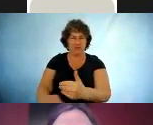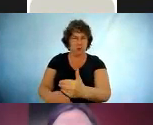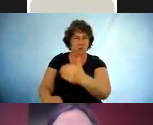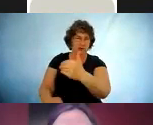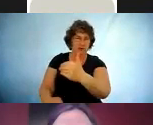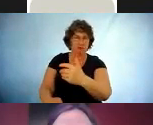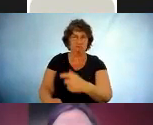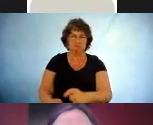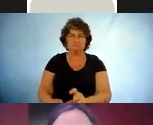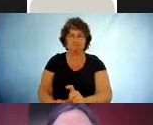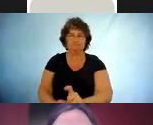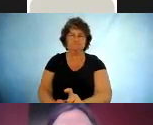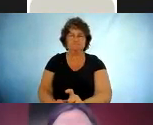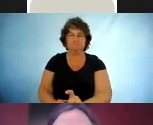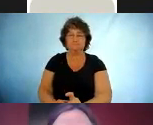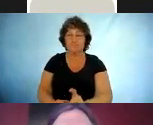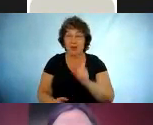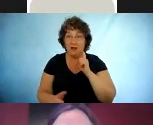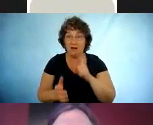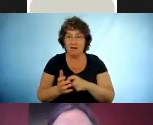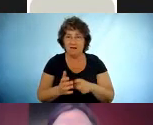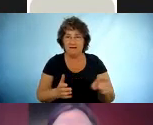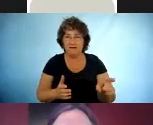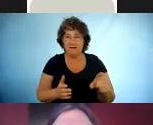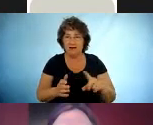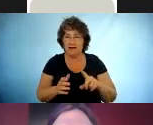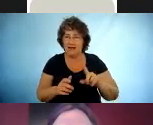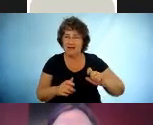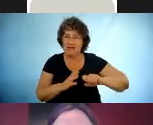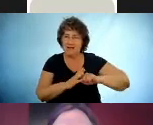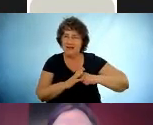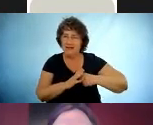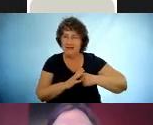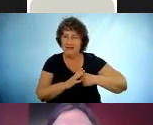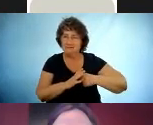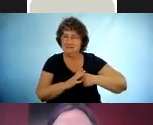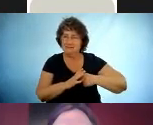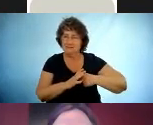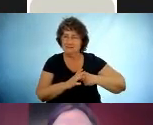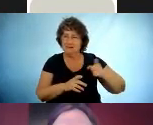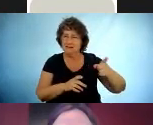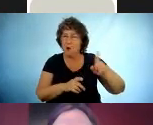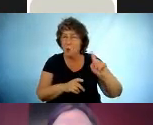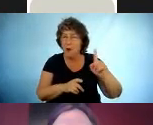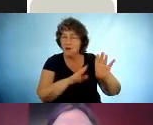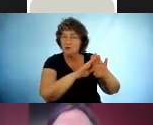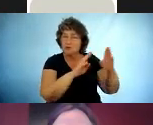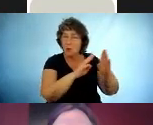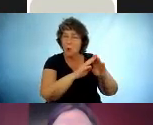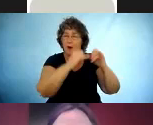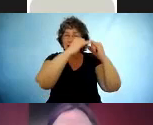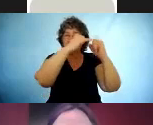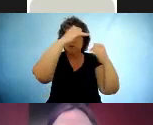done before, I spied keys to the locks on a chain by the door. And since the teachers were all